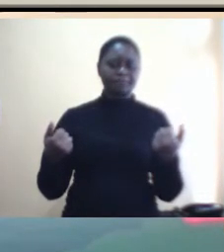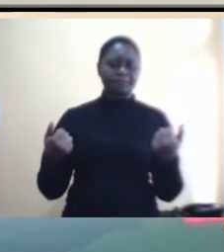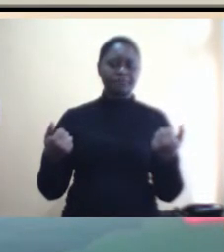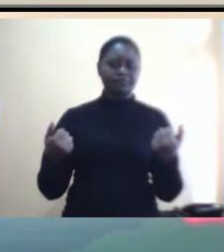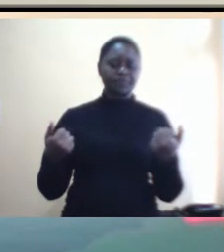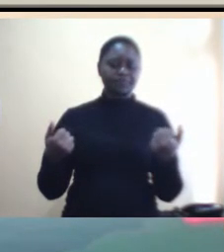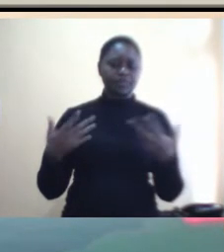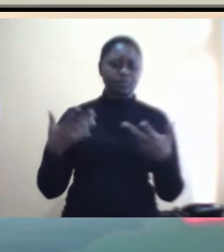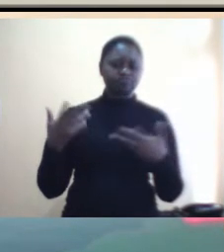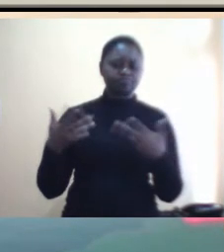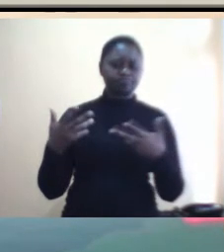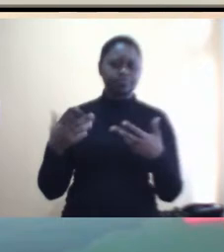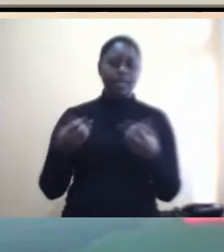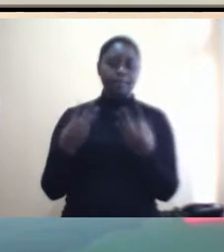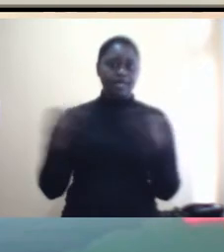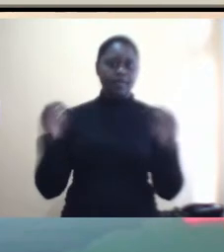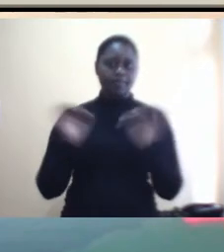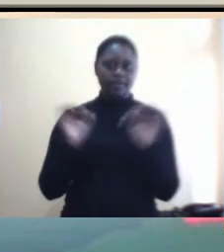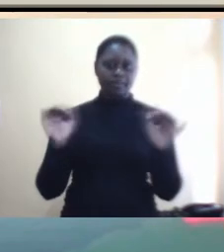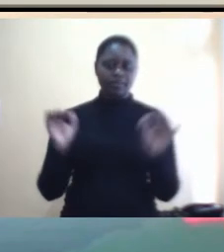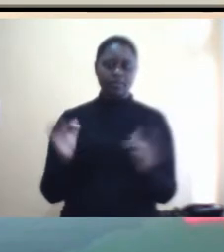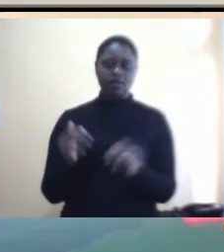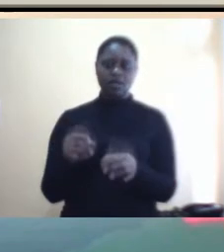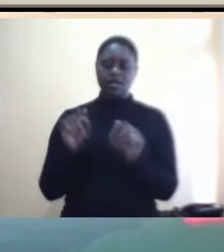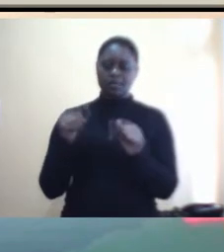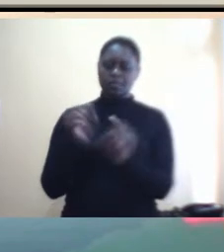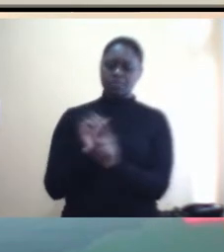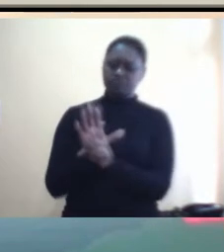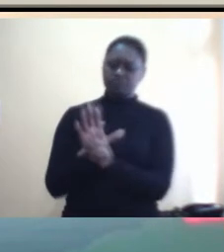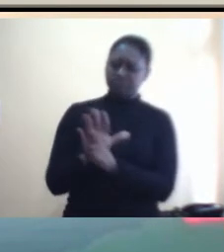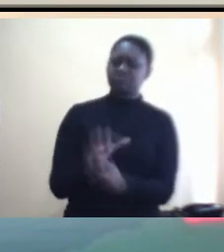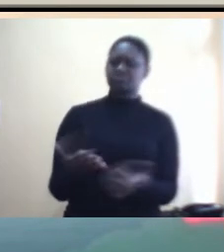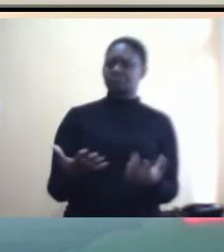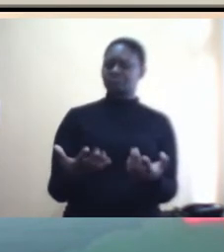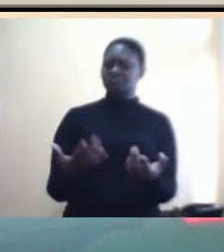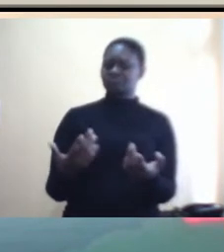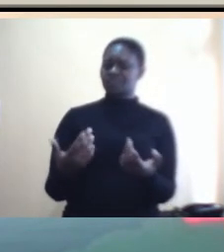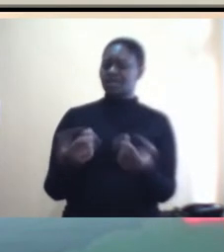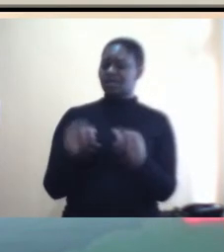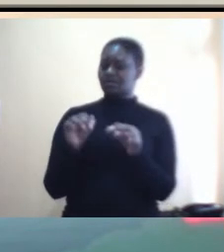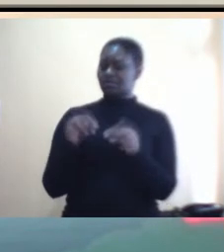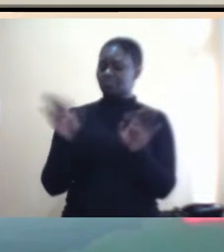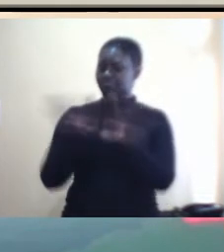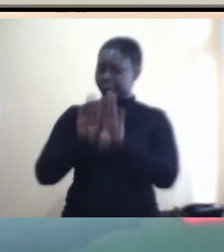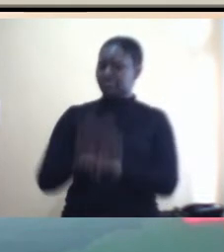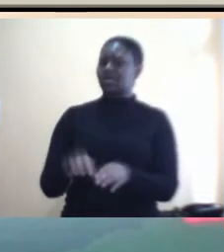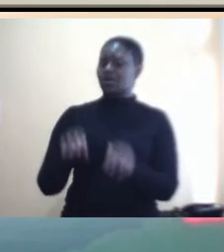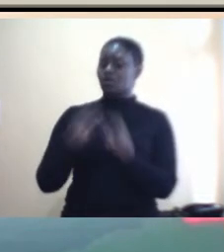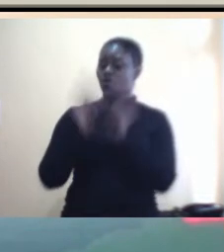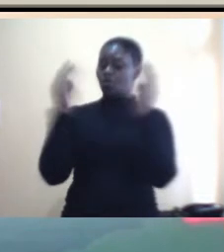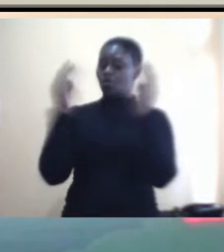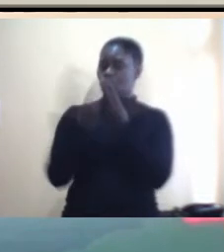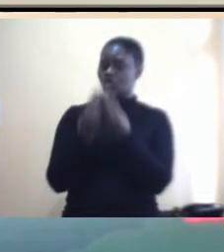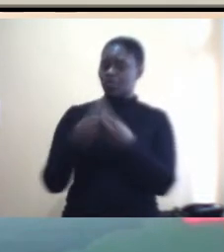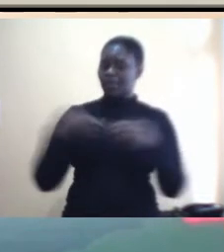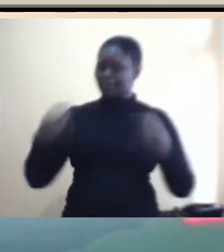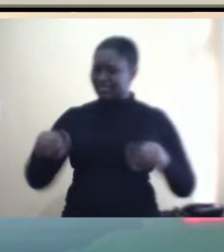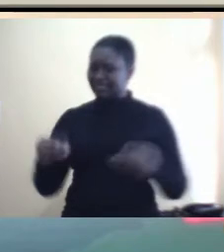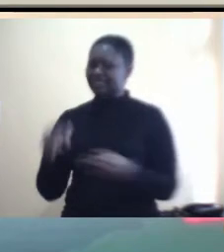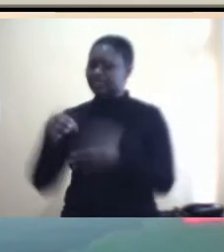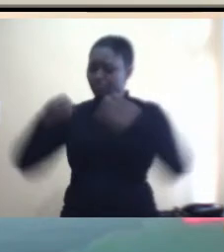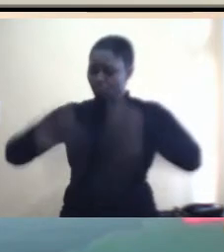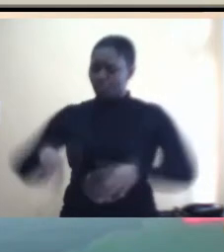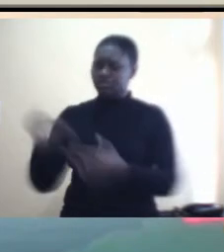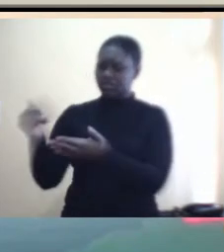dimension as many people, households are affected by the lockdown, closure of business and loss of income for